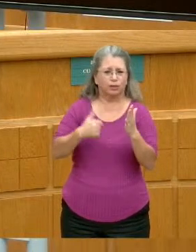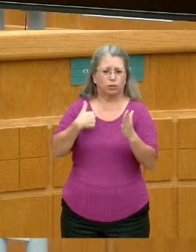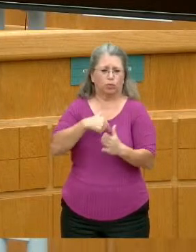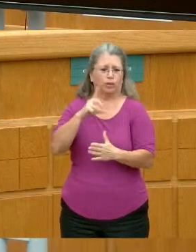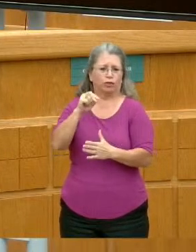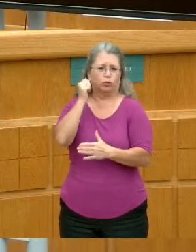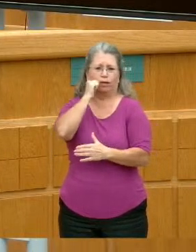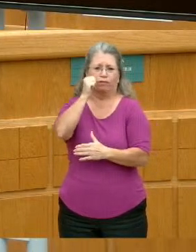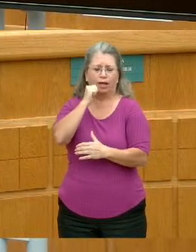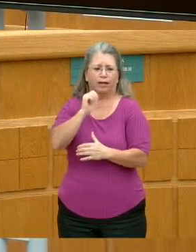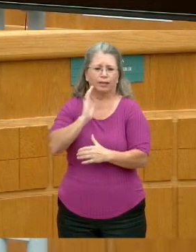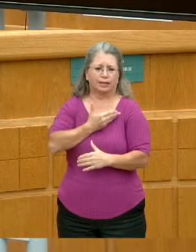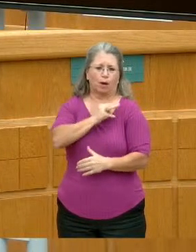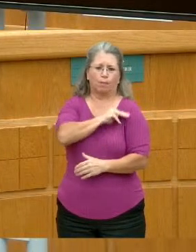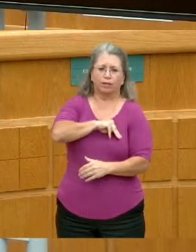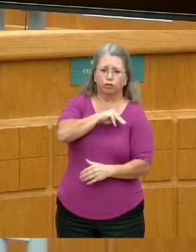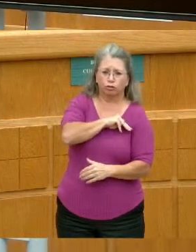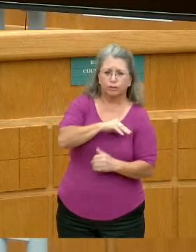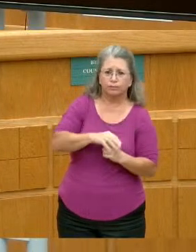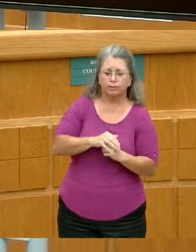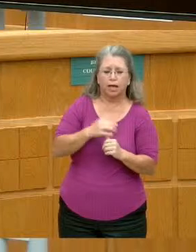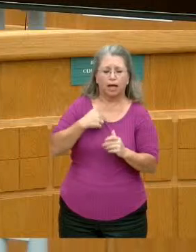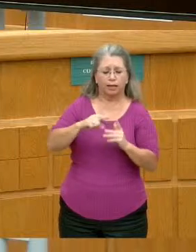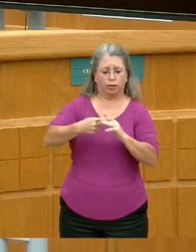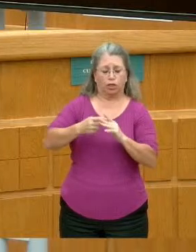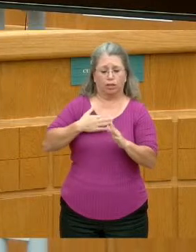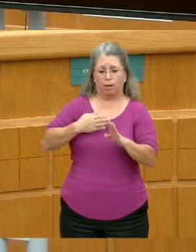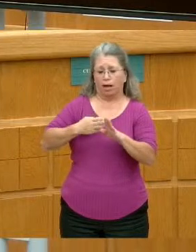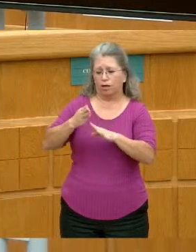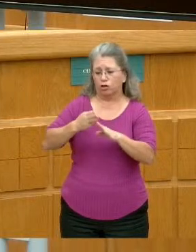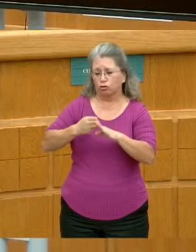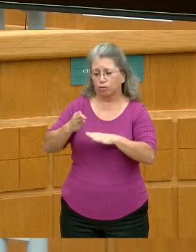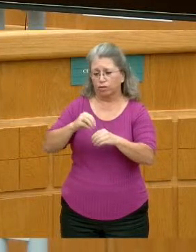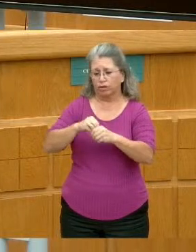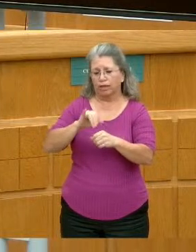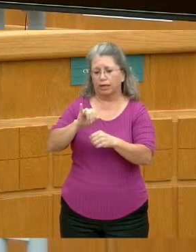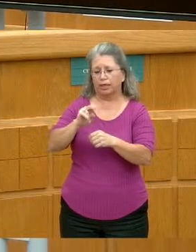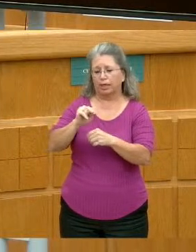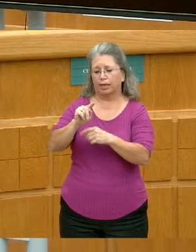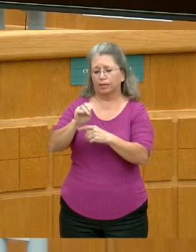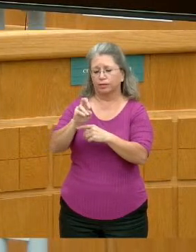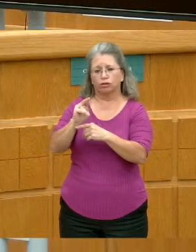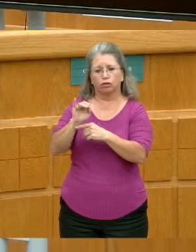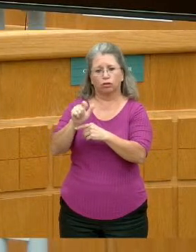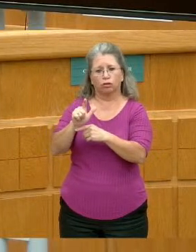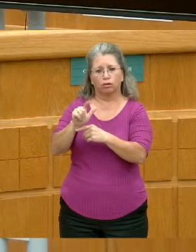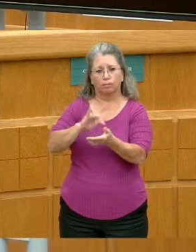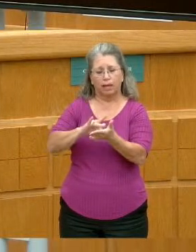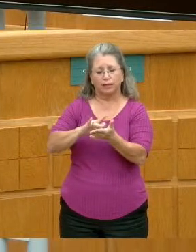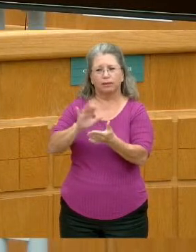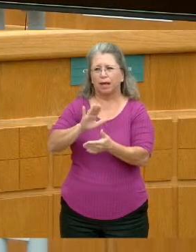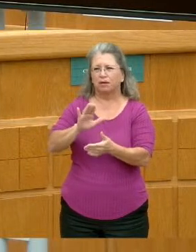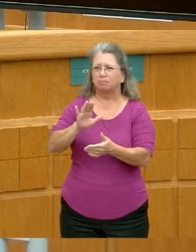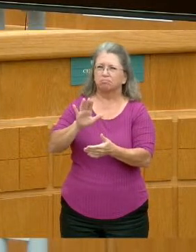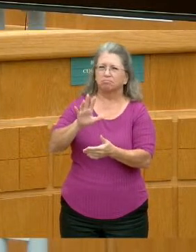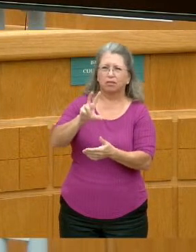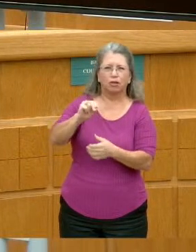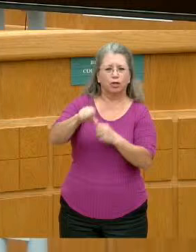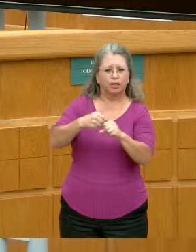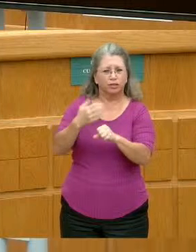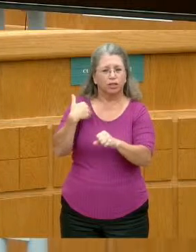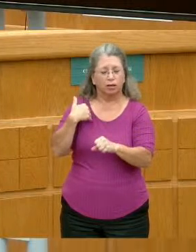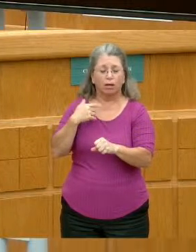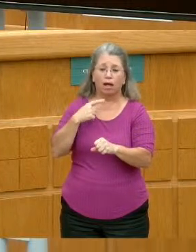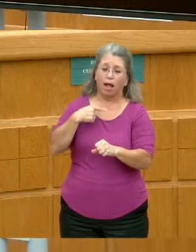I too started my career in internal medicine about 30 years ago, Oz. And humbly speaking, I think God gave me a